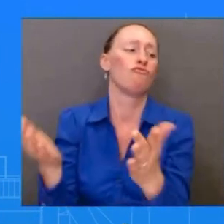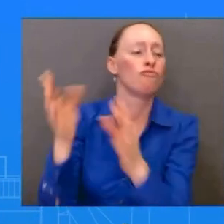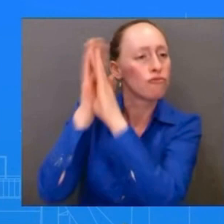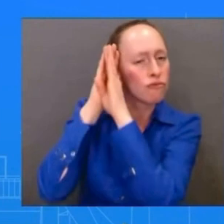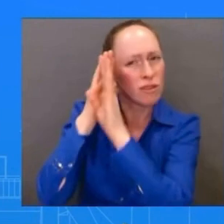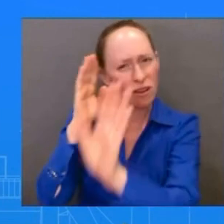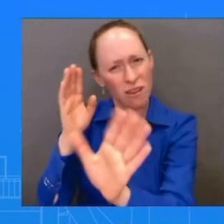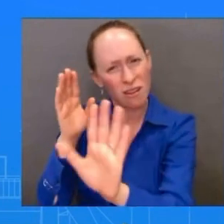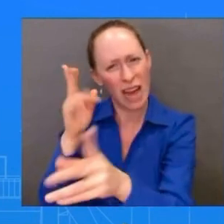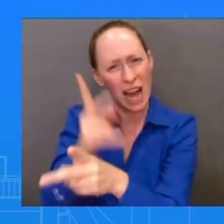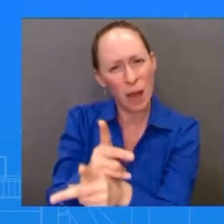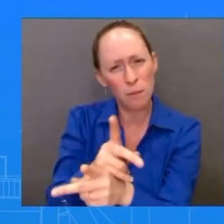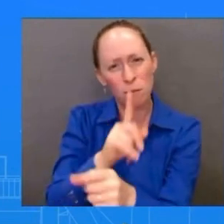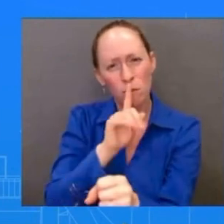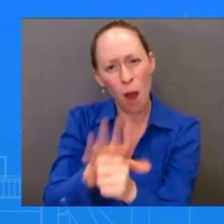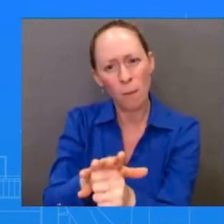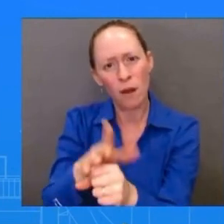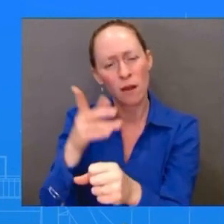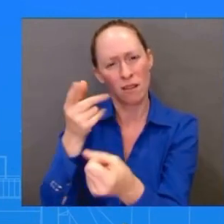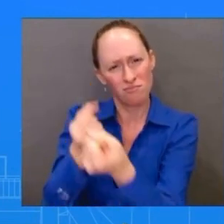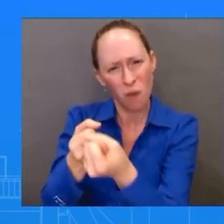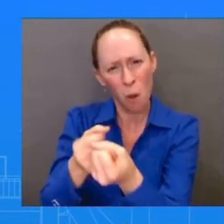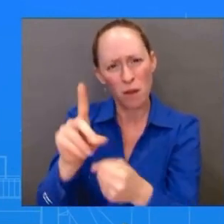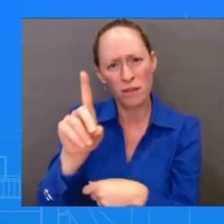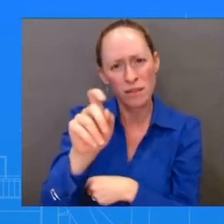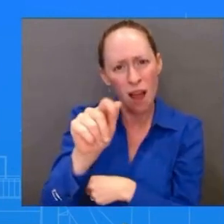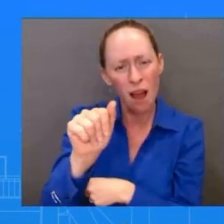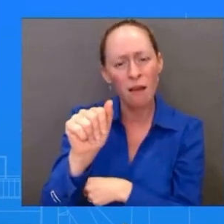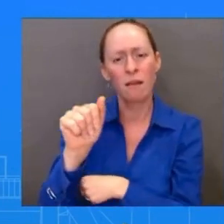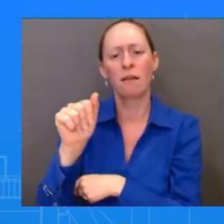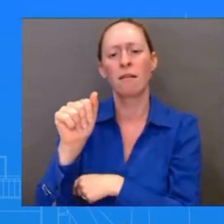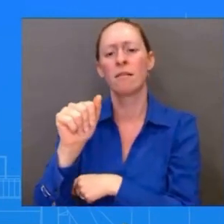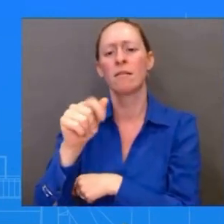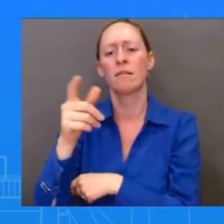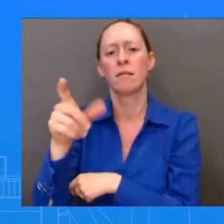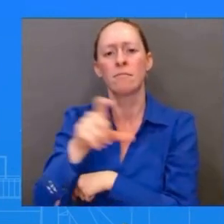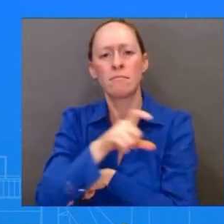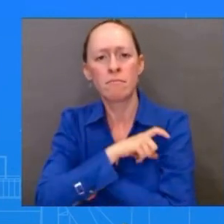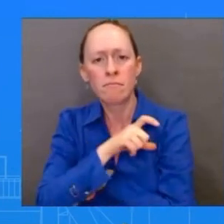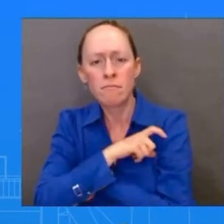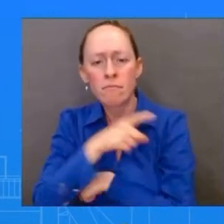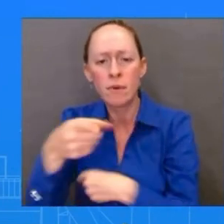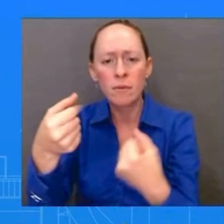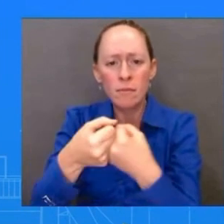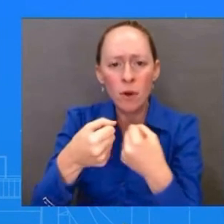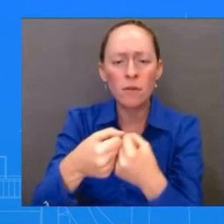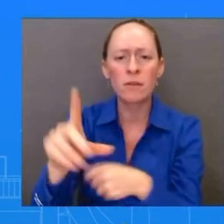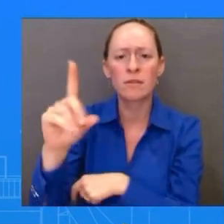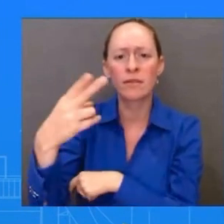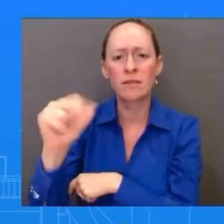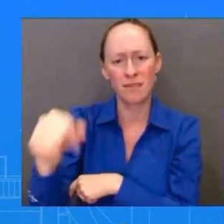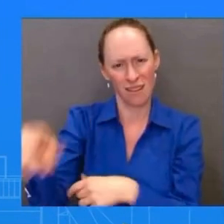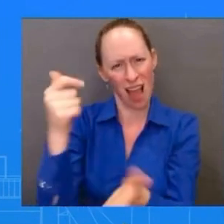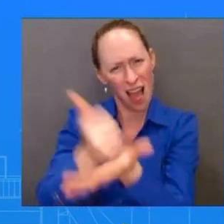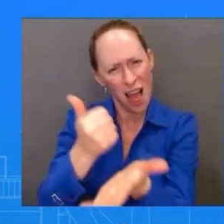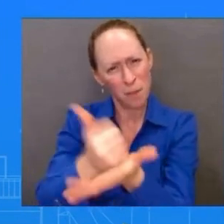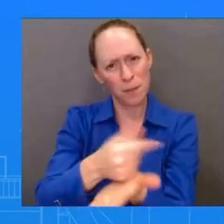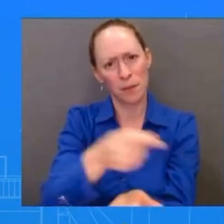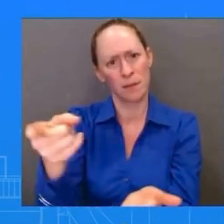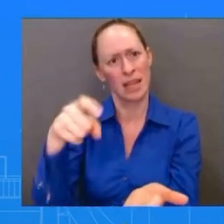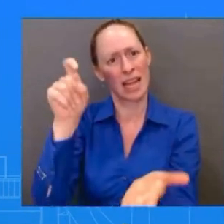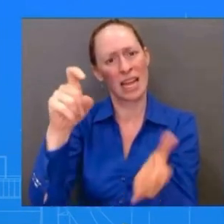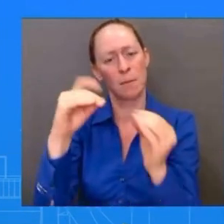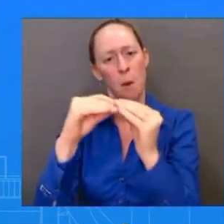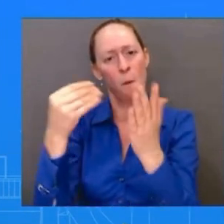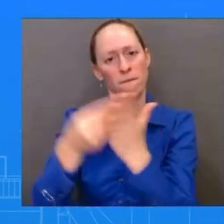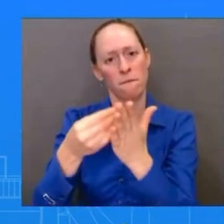Homeland Security the anti-fentanyl funding President Biden is seeking so that we can save lives. Remember, real lives are